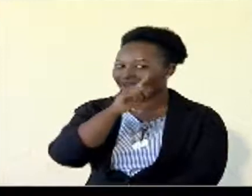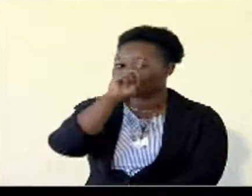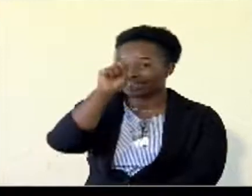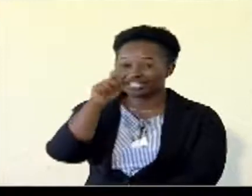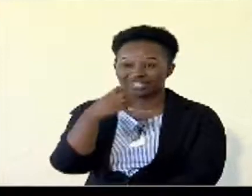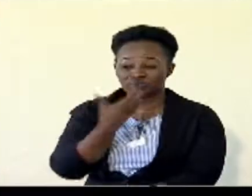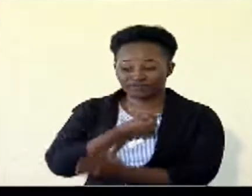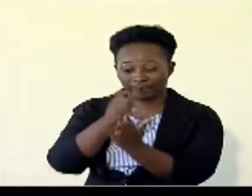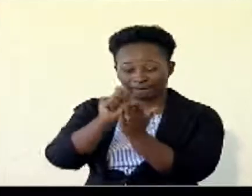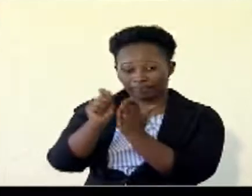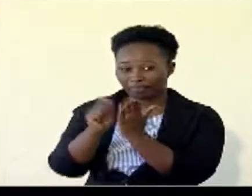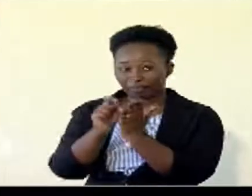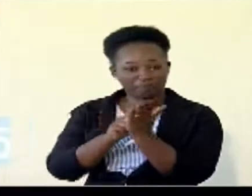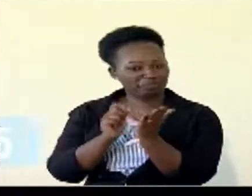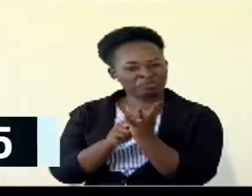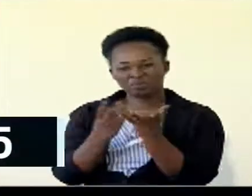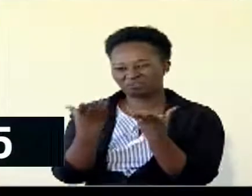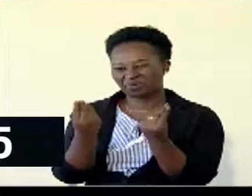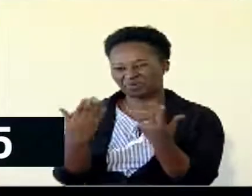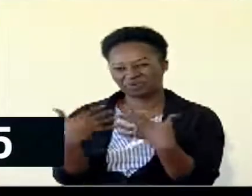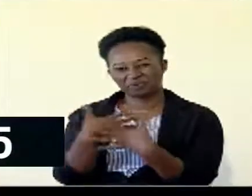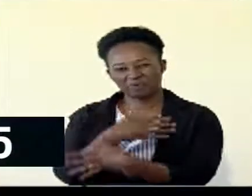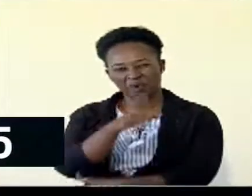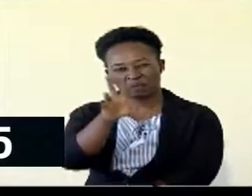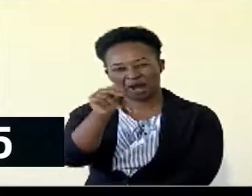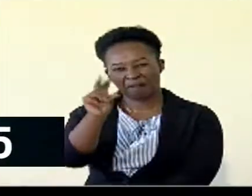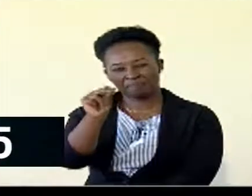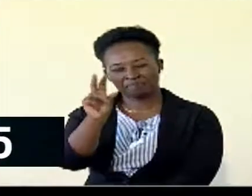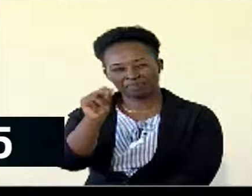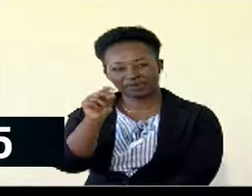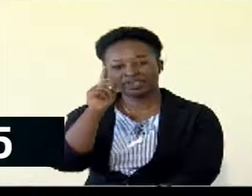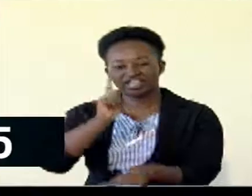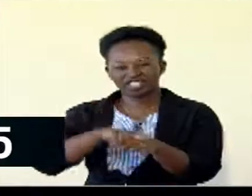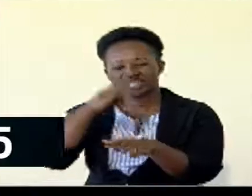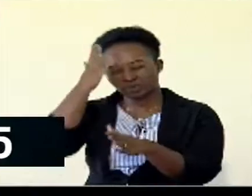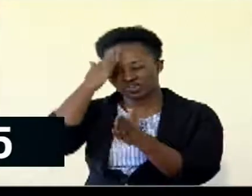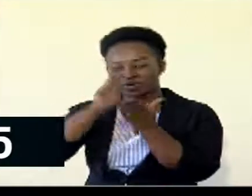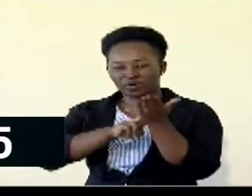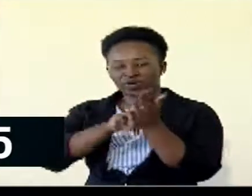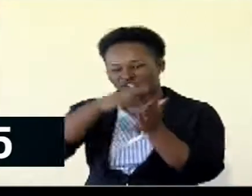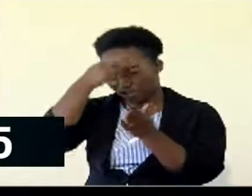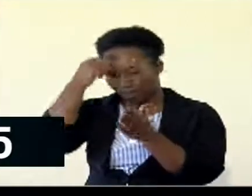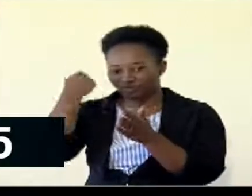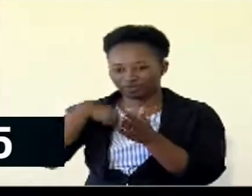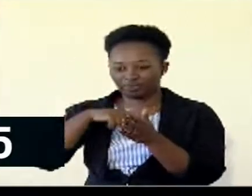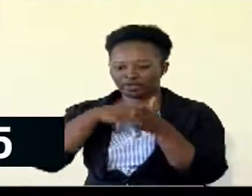weapon, you shouldn't fear, especially if you know how to use it. And that's why we are here. We want